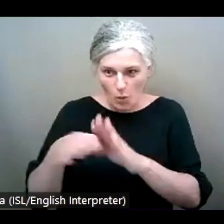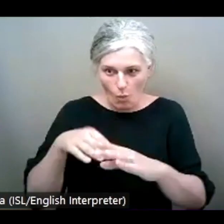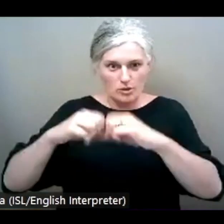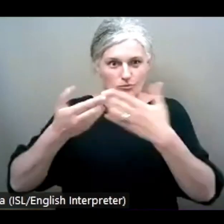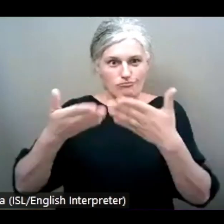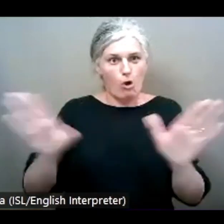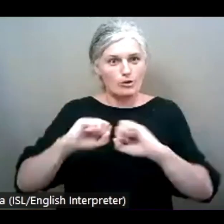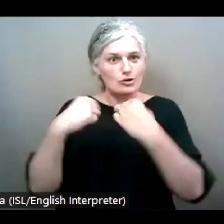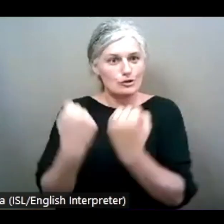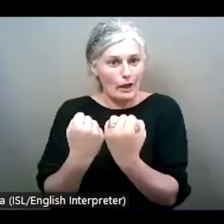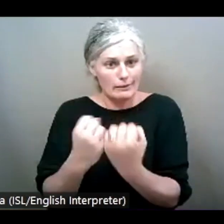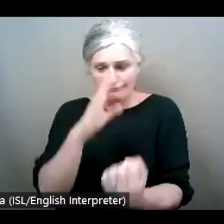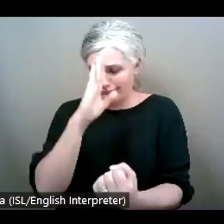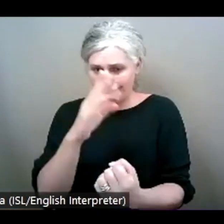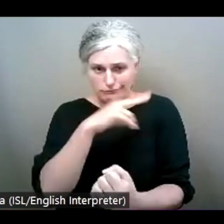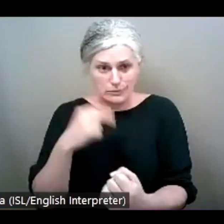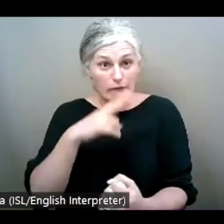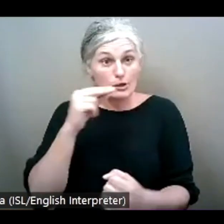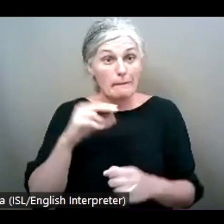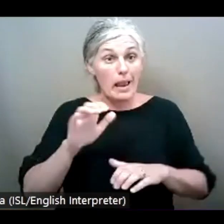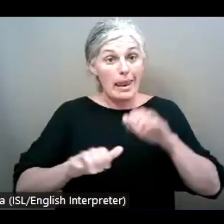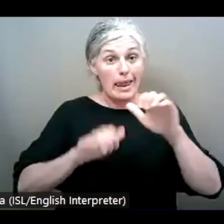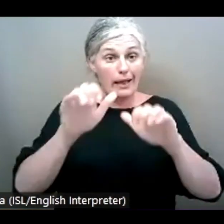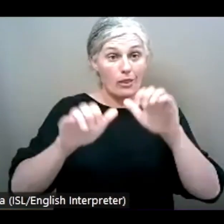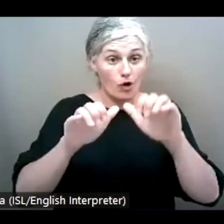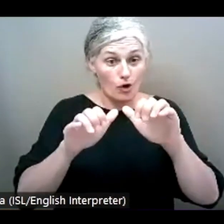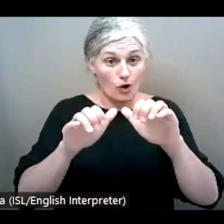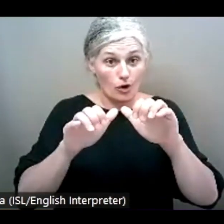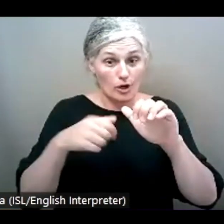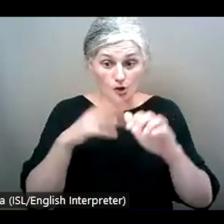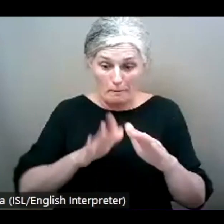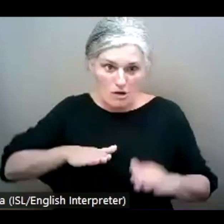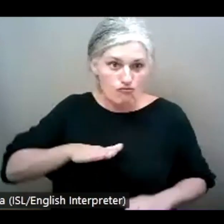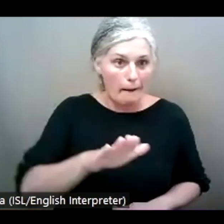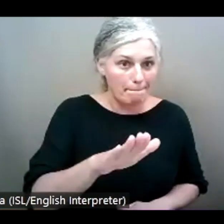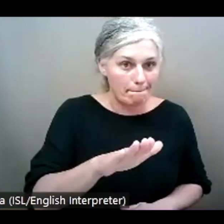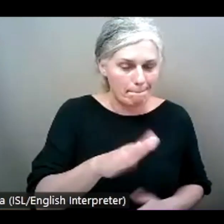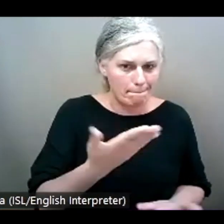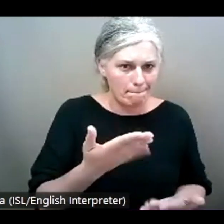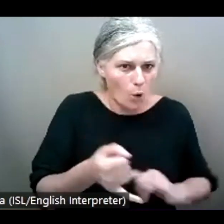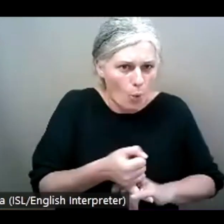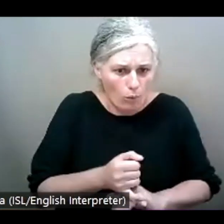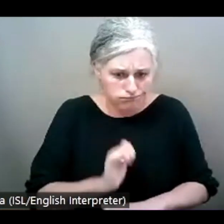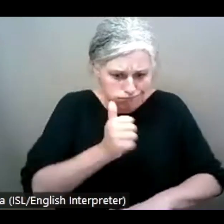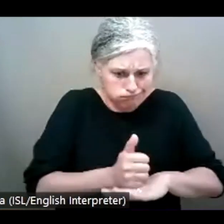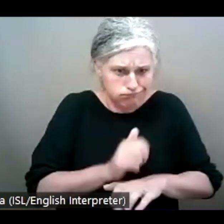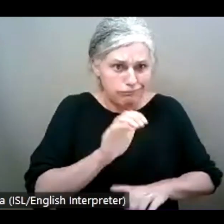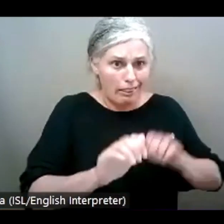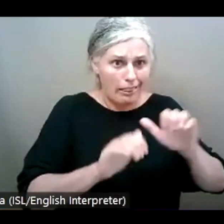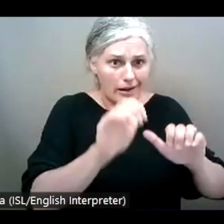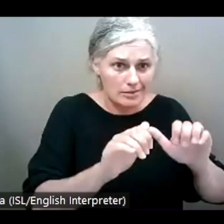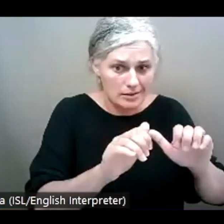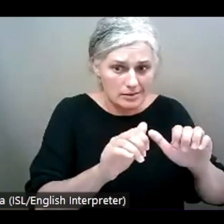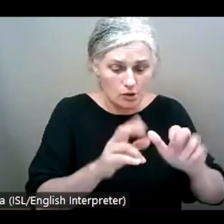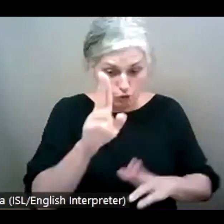blunt example, you know, you put a ladder where there could be a ramp. Who does that? I don't know. But it's Ireland, so wheelchair toilets, they probably have a ladder going